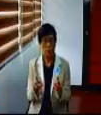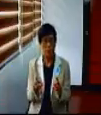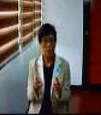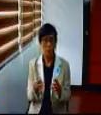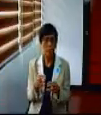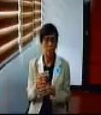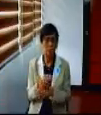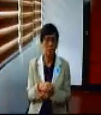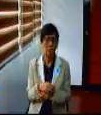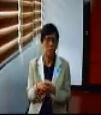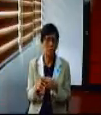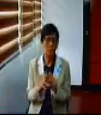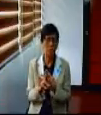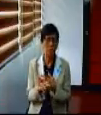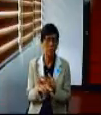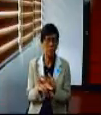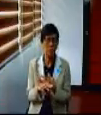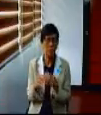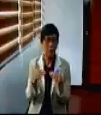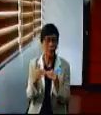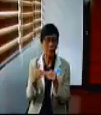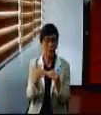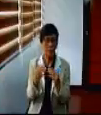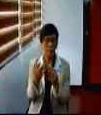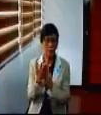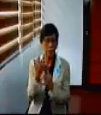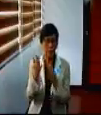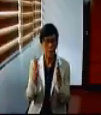remediation, such as mediation,